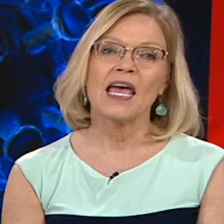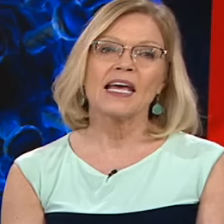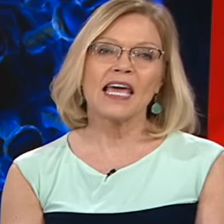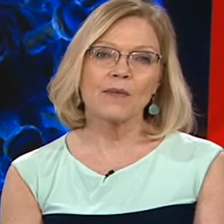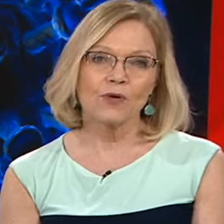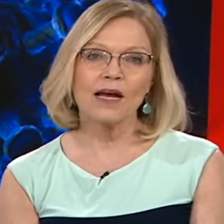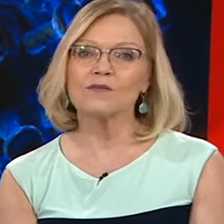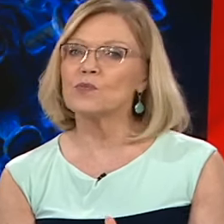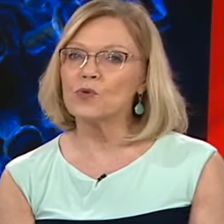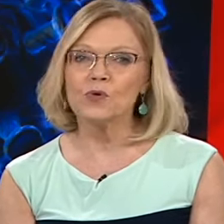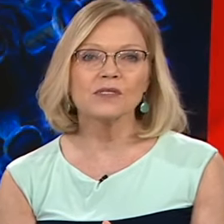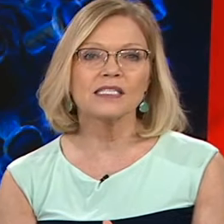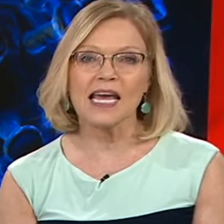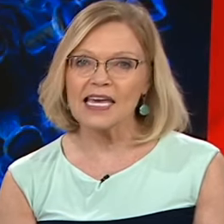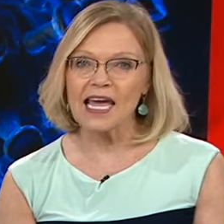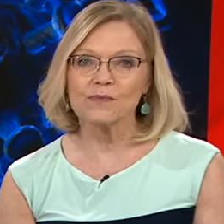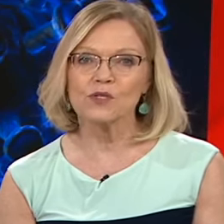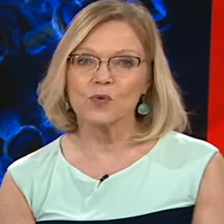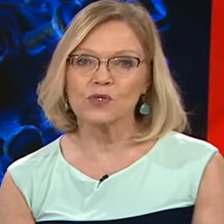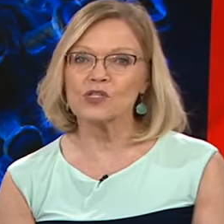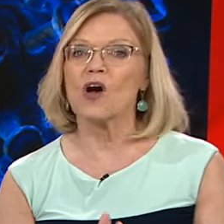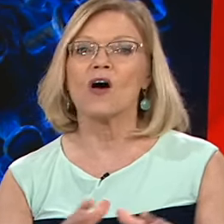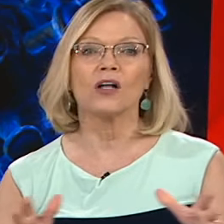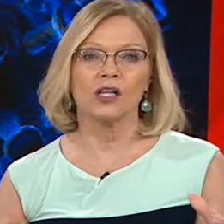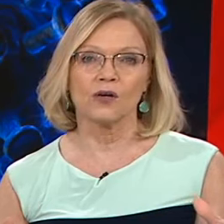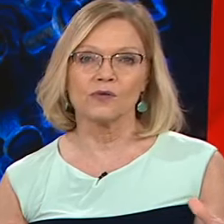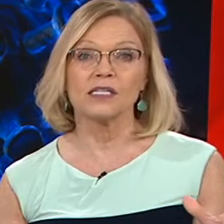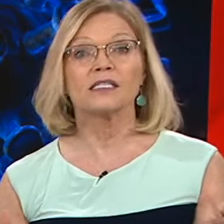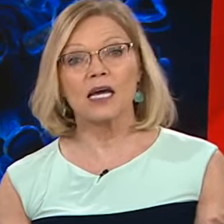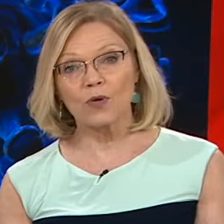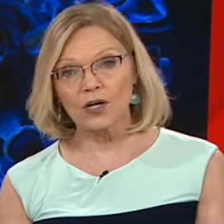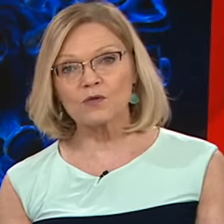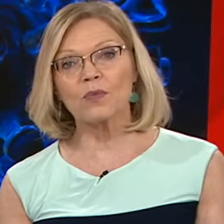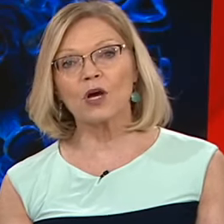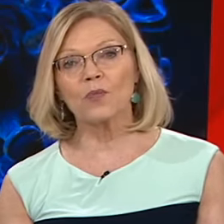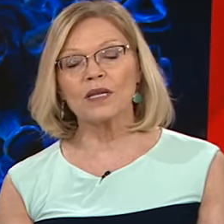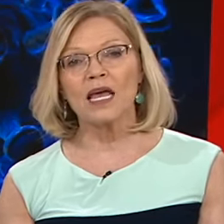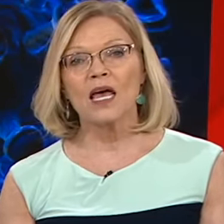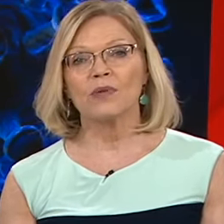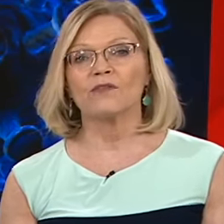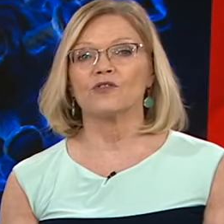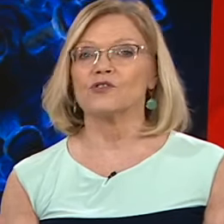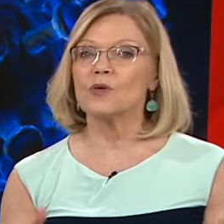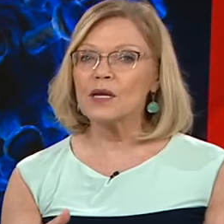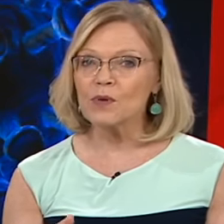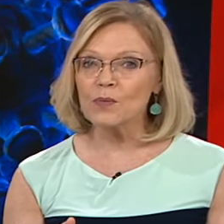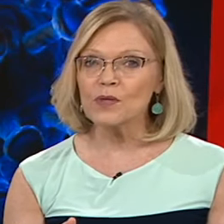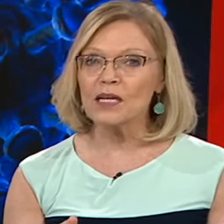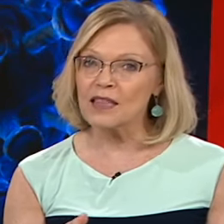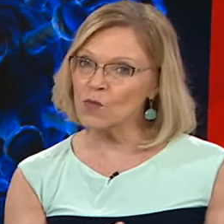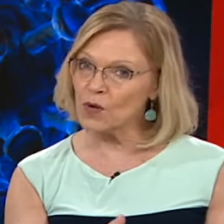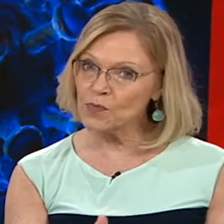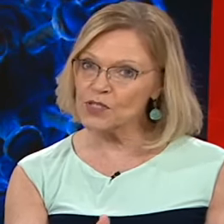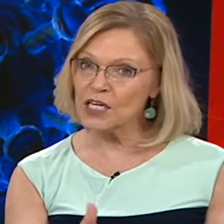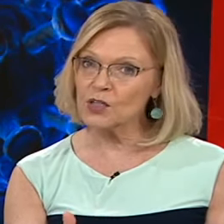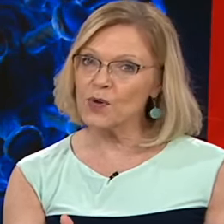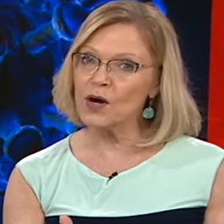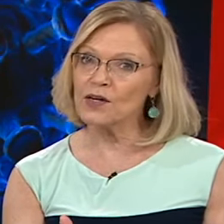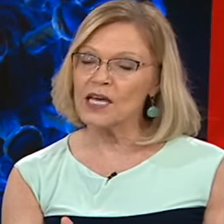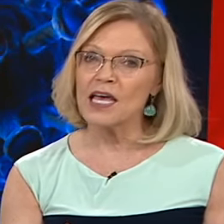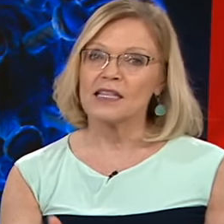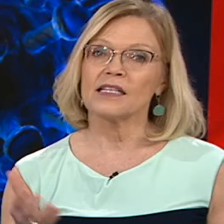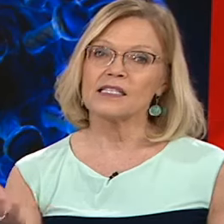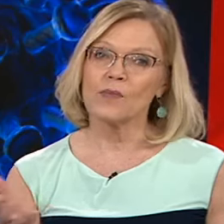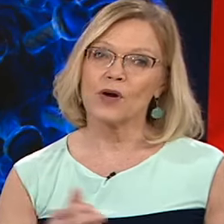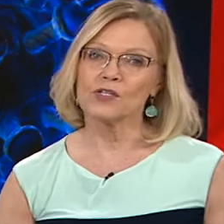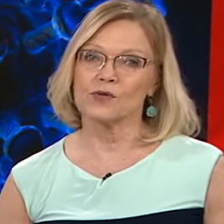rule. Campgrounds, pools, day camps, sports, all closed. State parks will be open, but if there are too many people in one particular